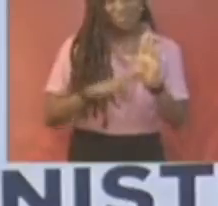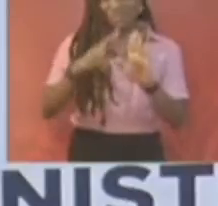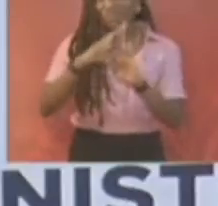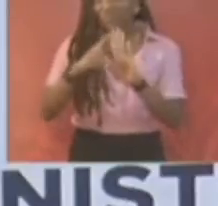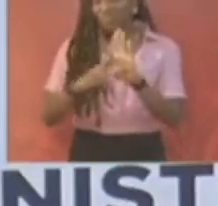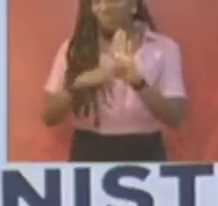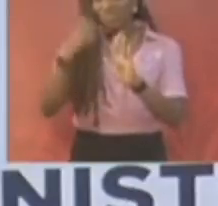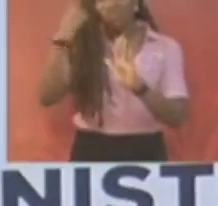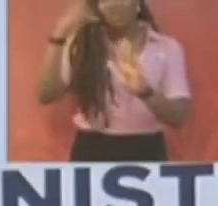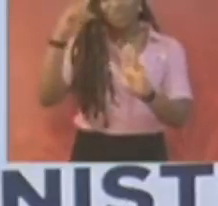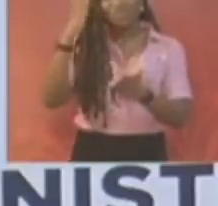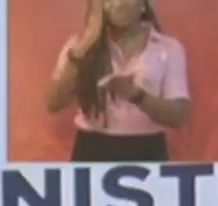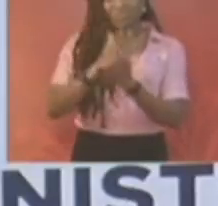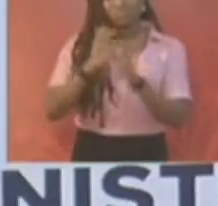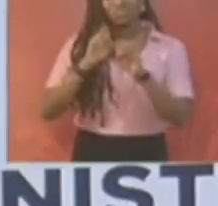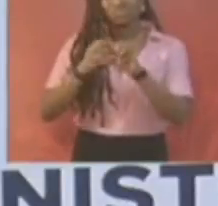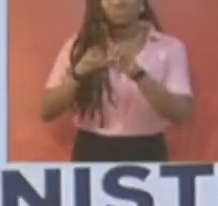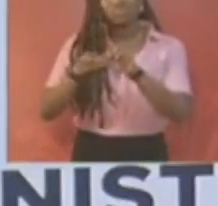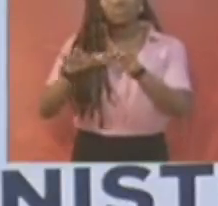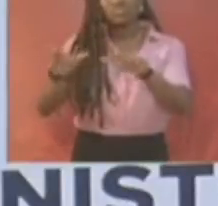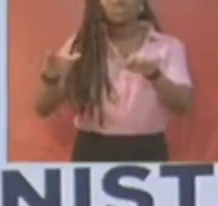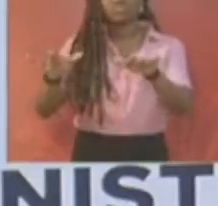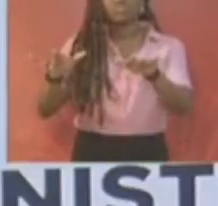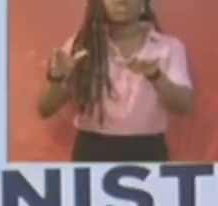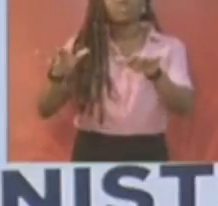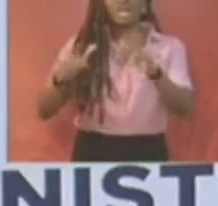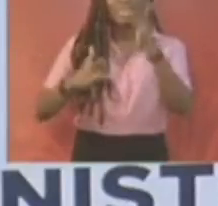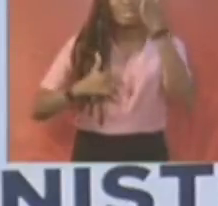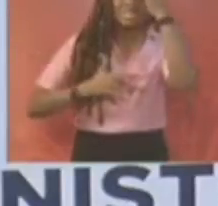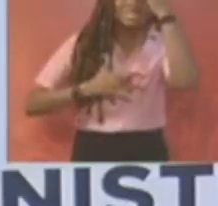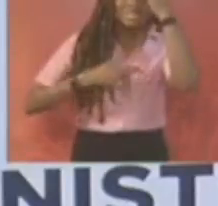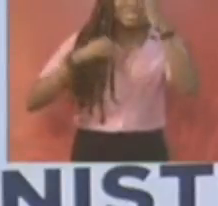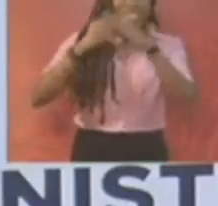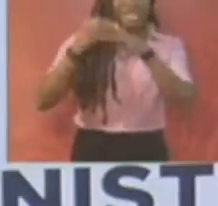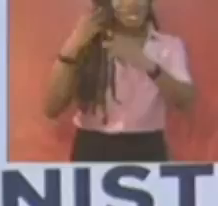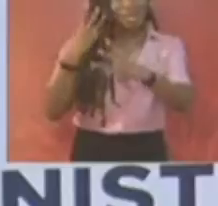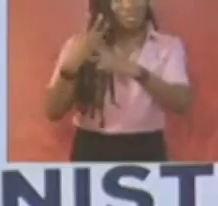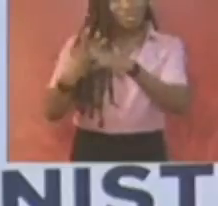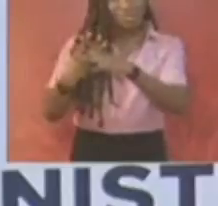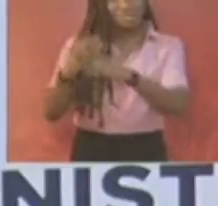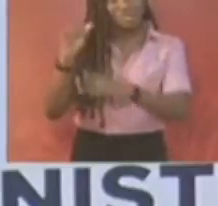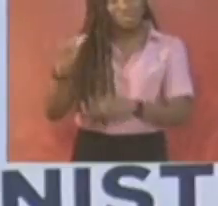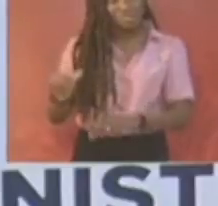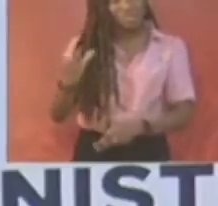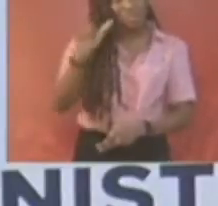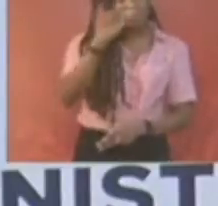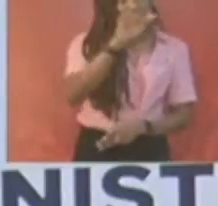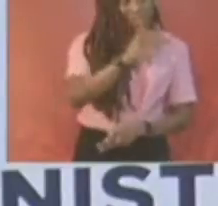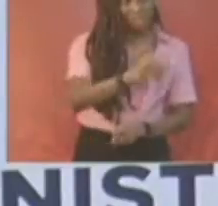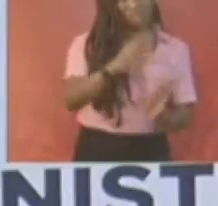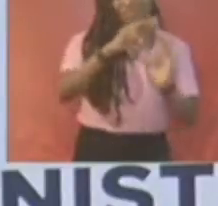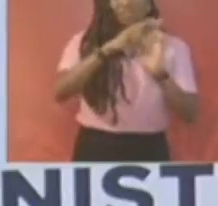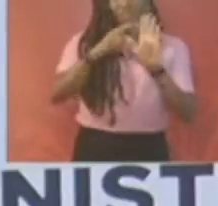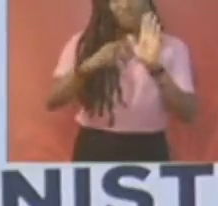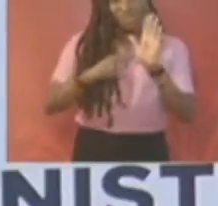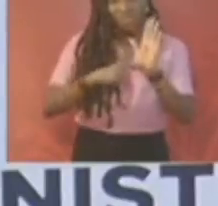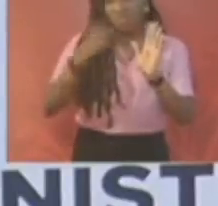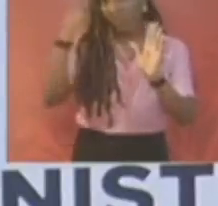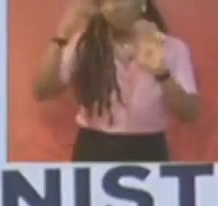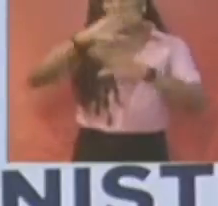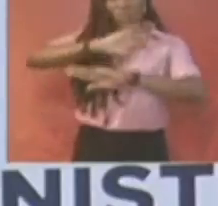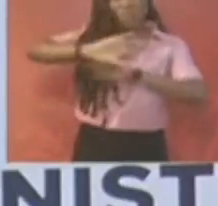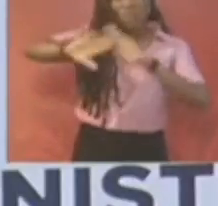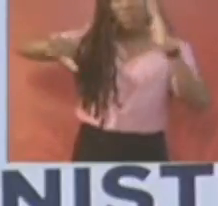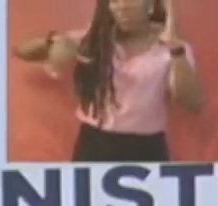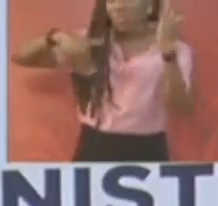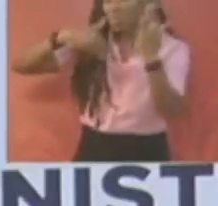reduce the potential contact between ill and not ill people would be put in place preemptively in all of the